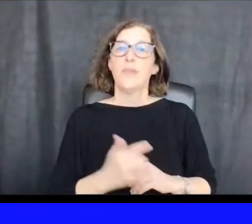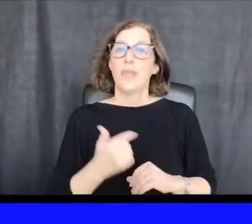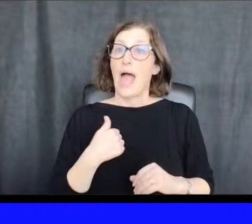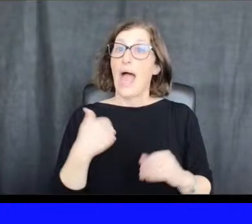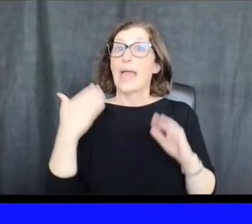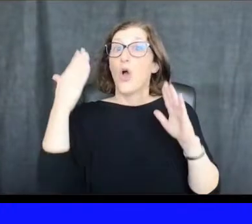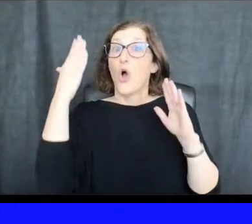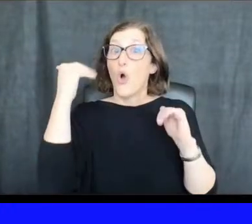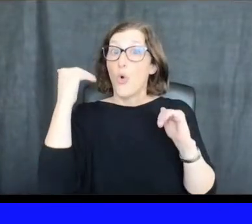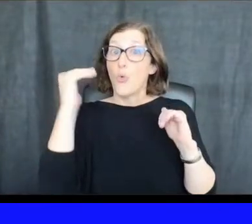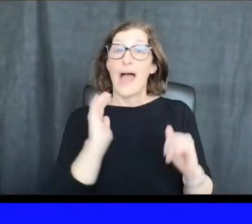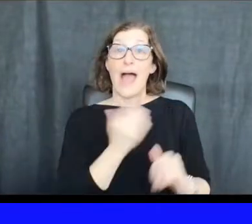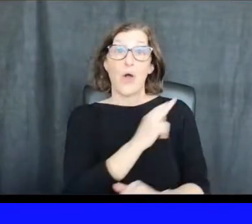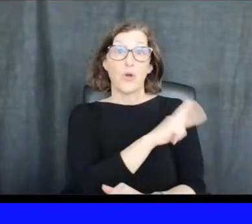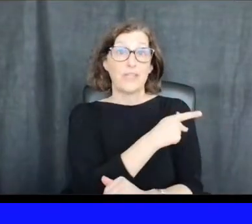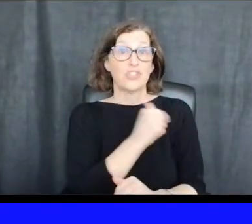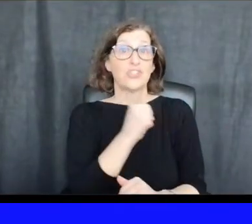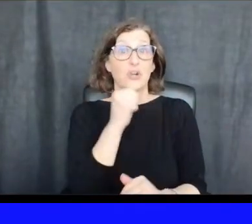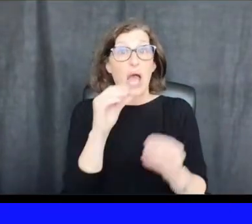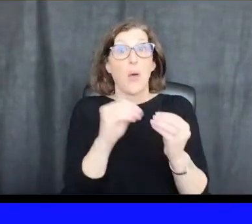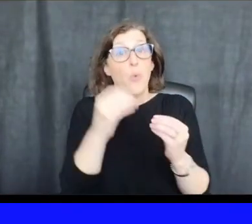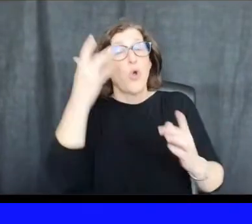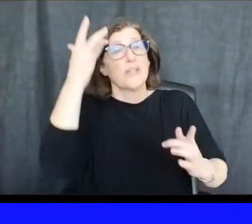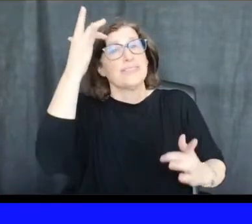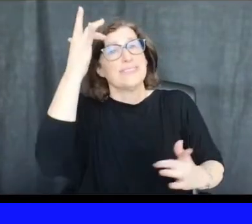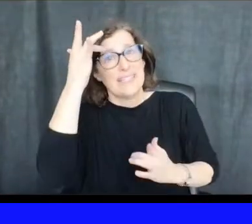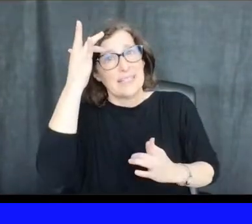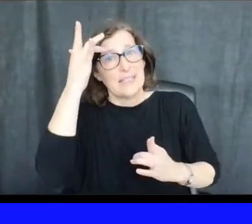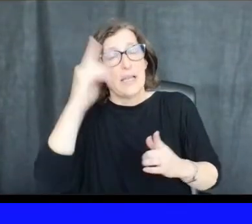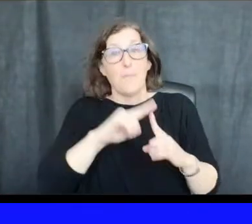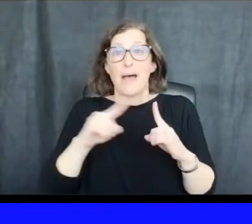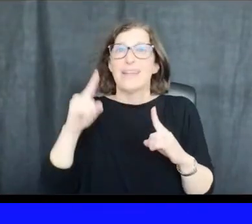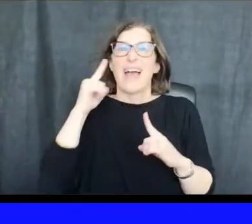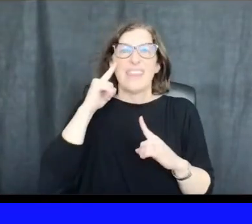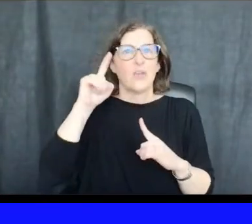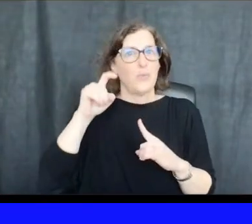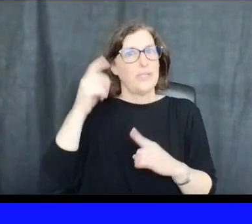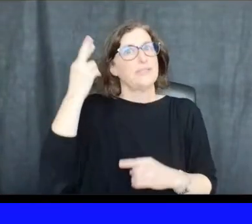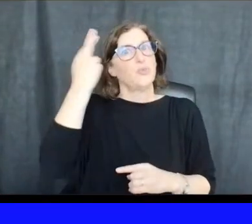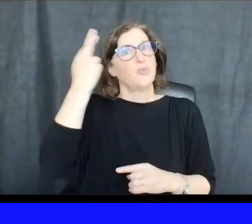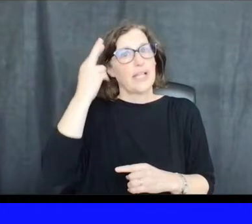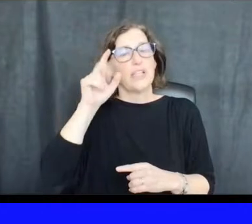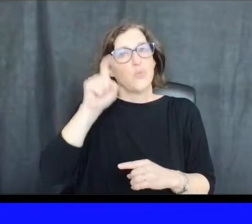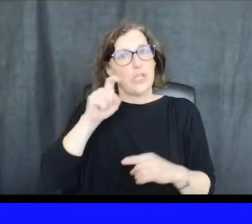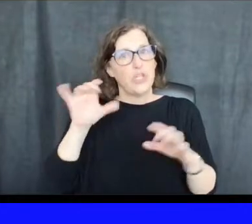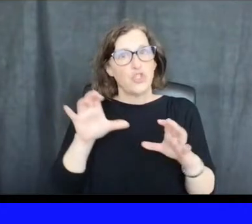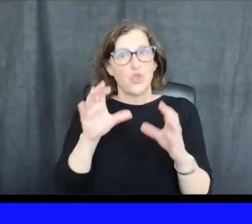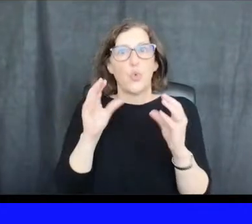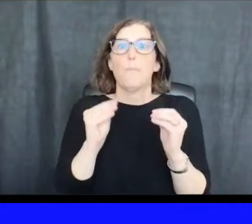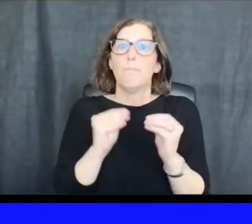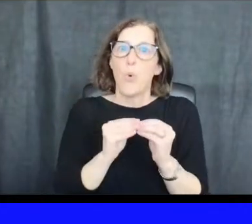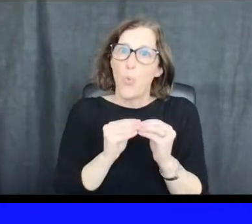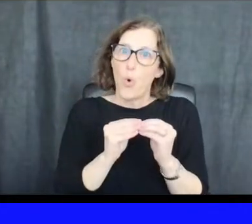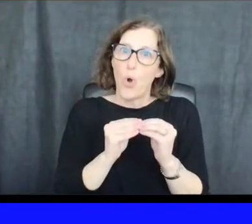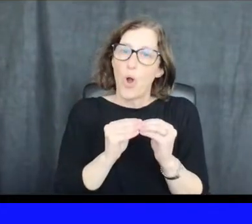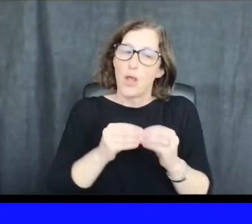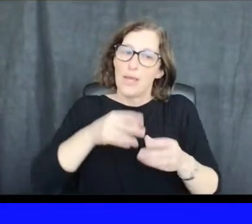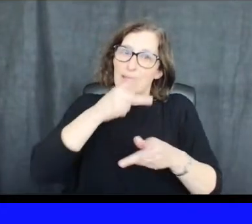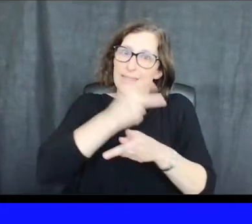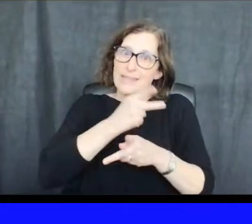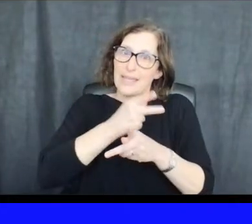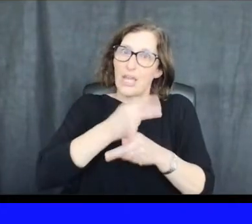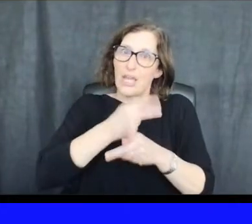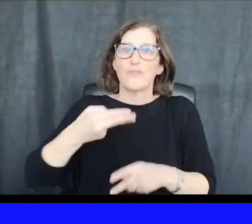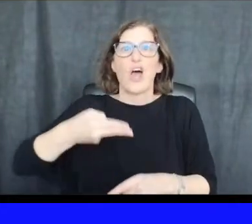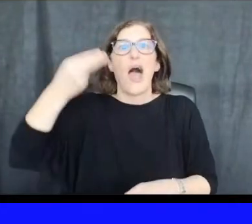calendar year, our own data shows that patient is over 40% likely to have a third or